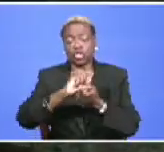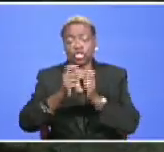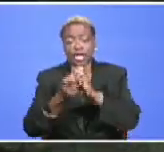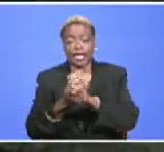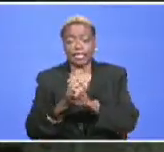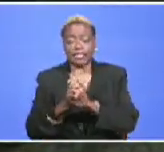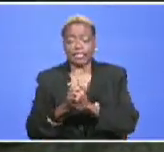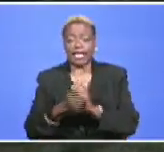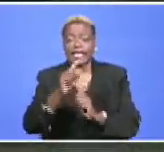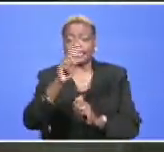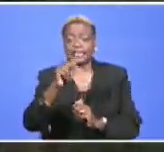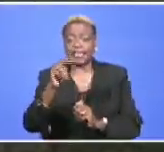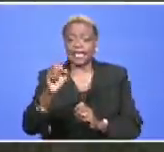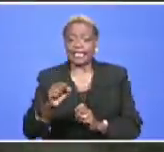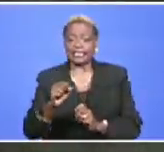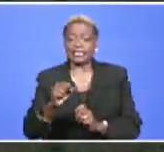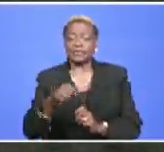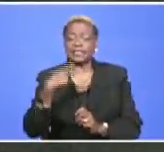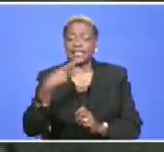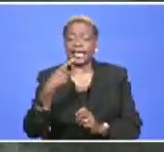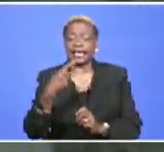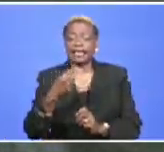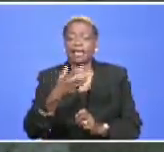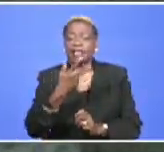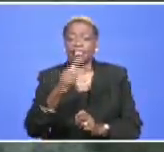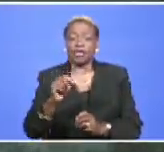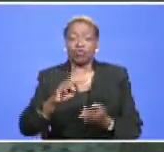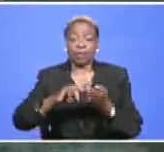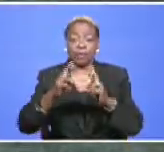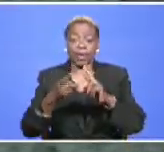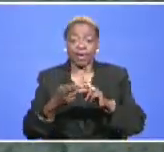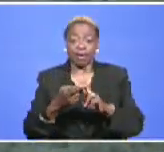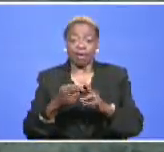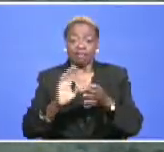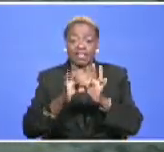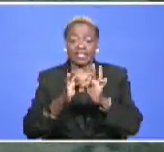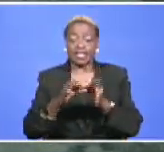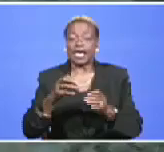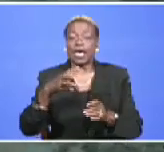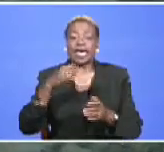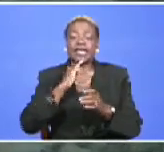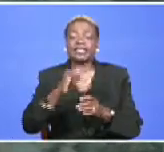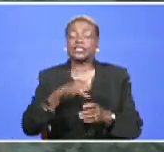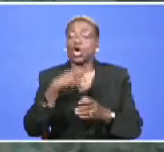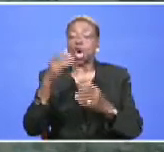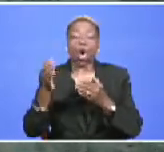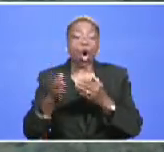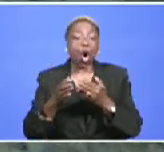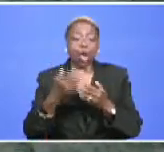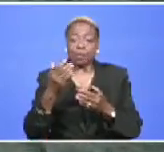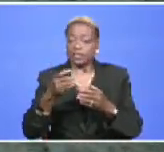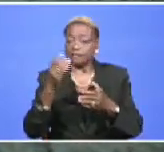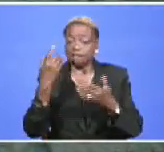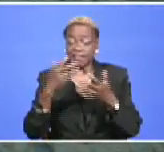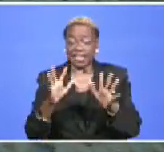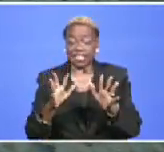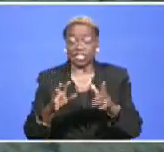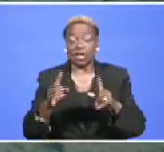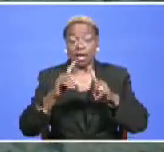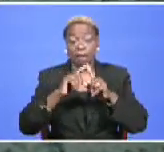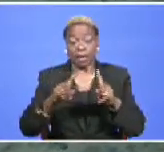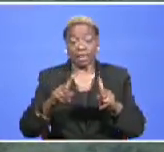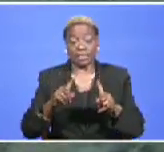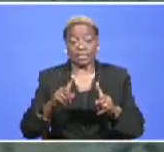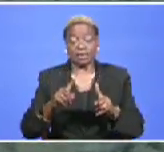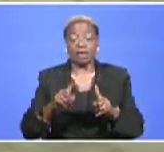that the main repair is near complete. However, the true test will come during the Monday morning commute in just a few hours when